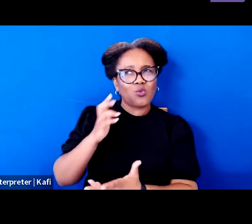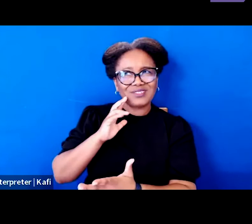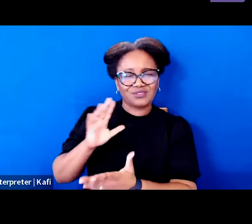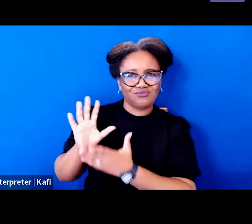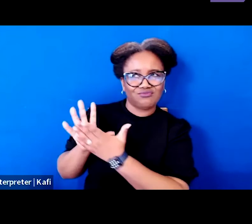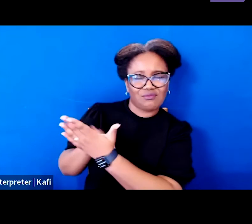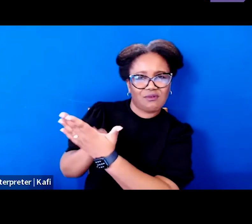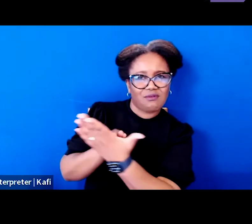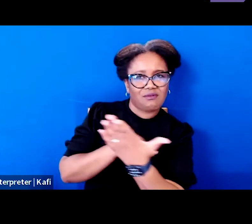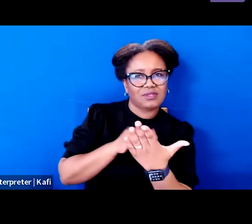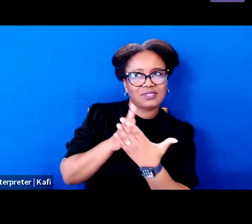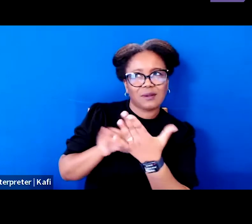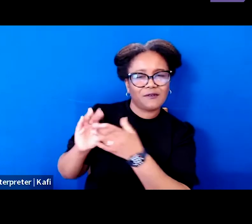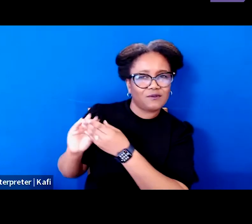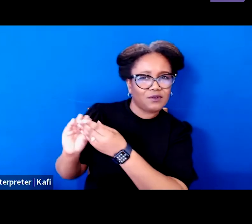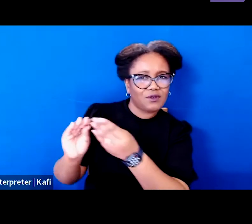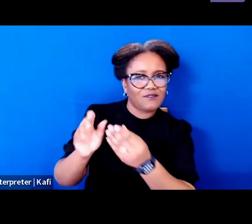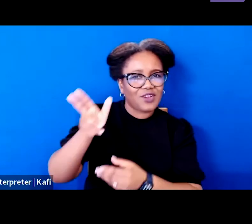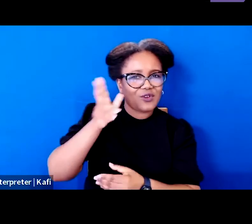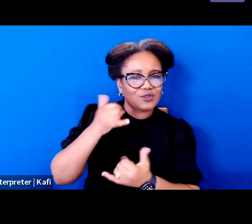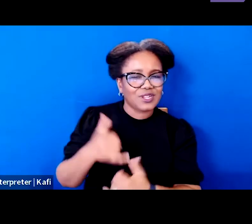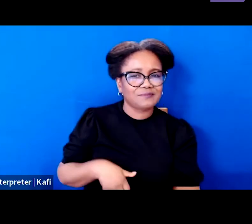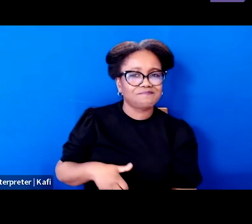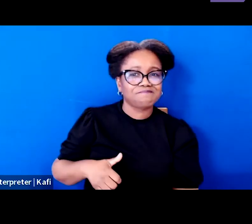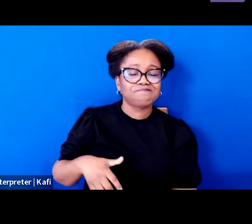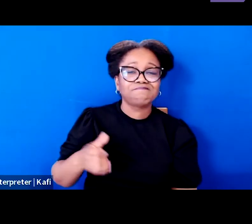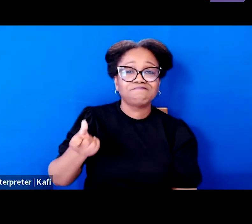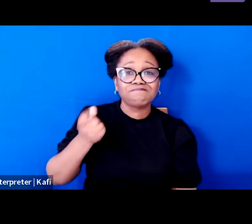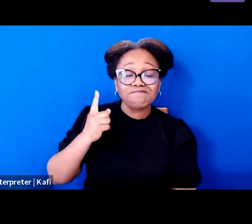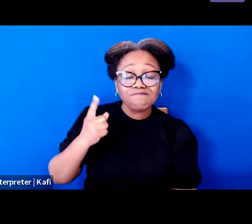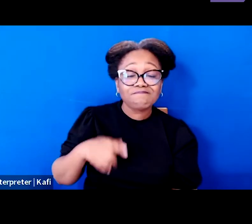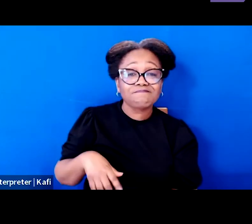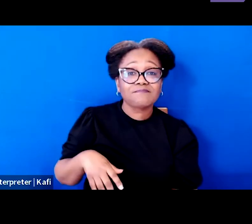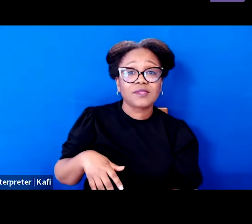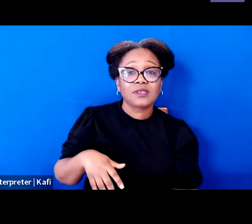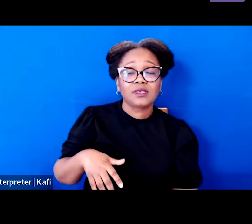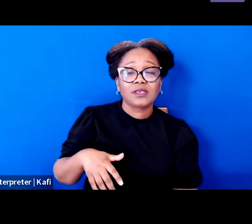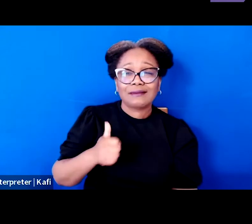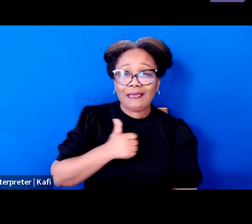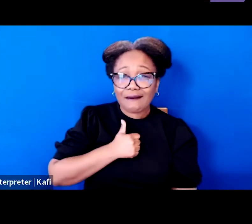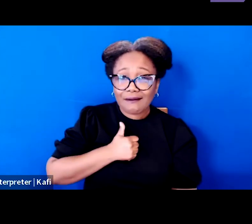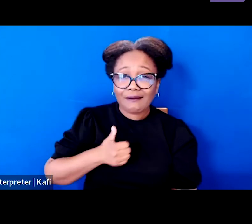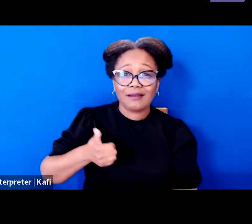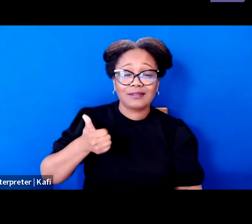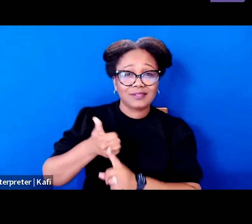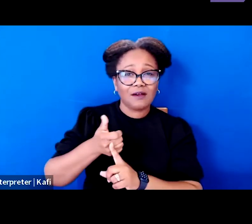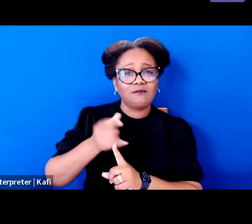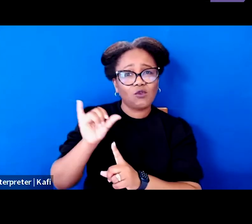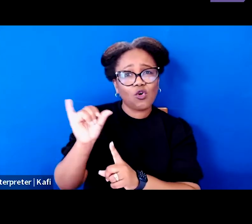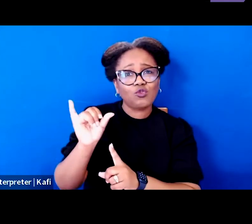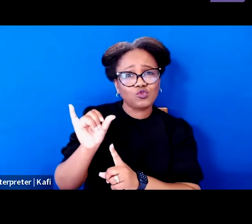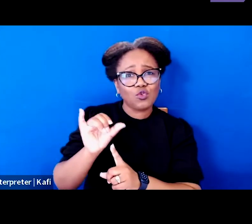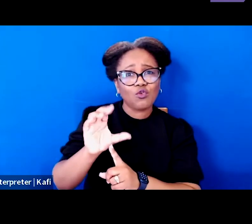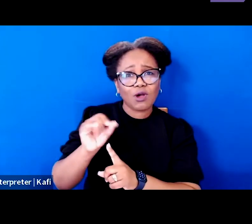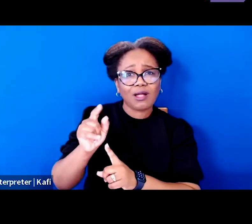theoretical understandings and practices around femicide in the city of Vancouver. And alongside a powerful team